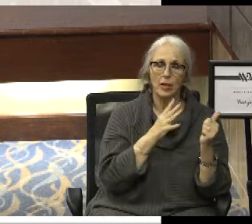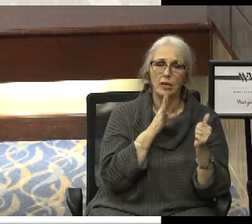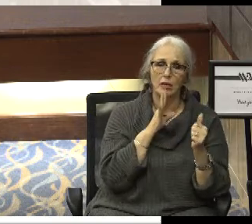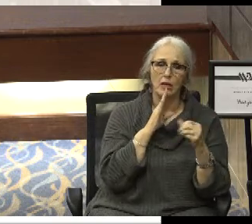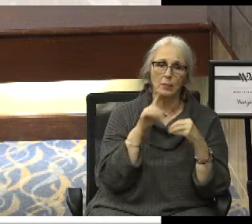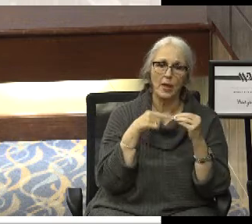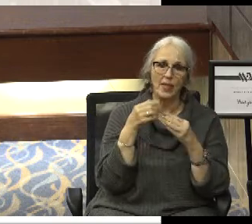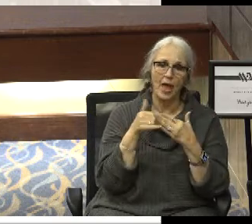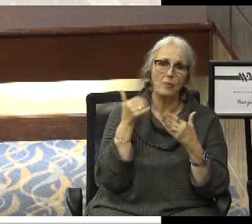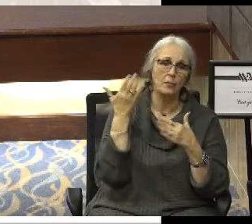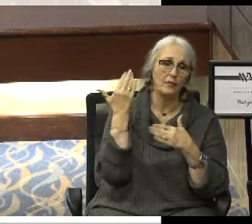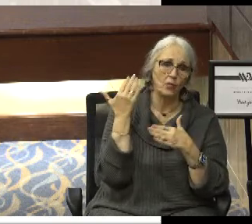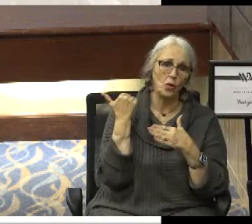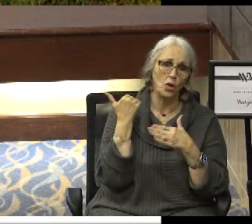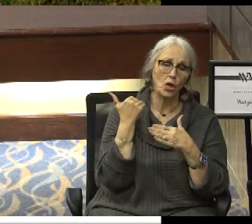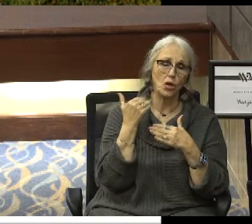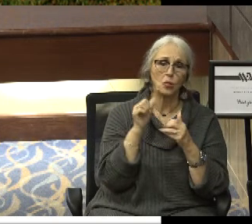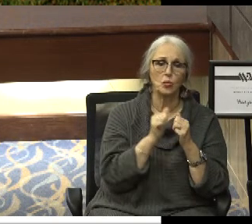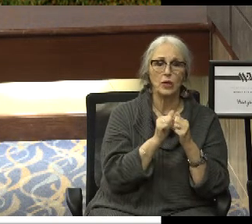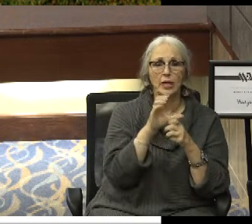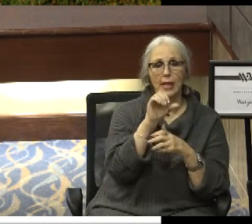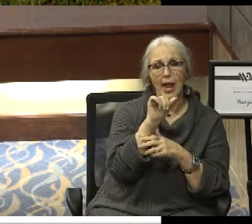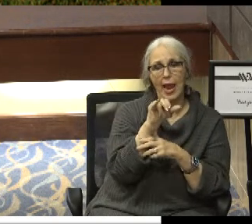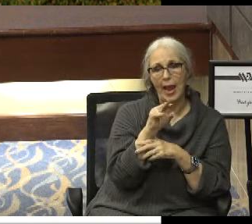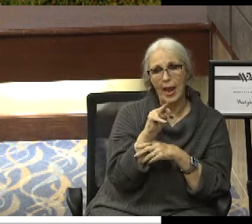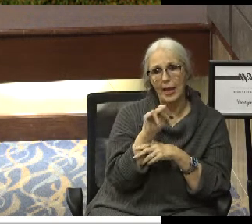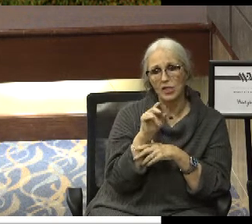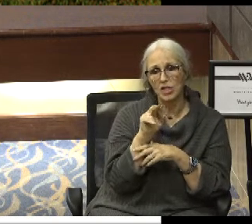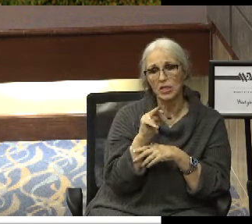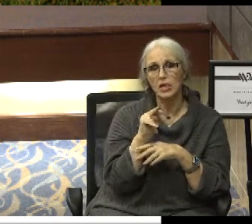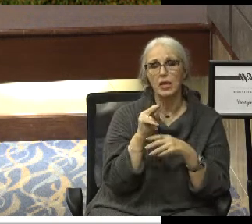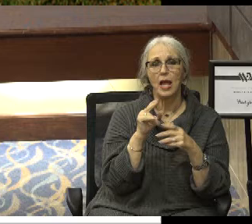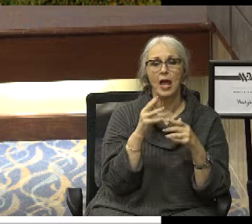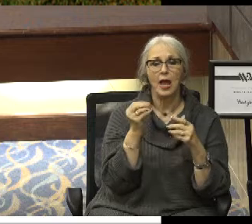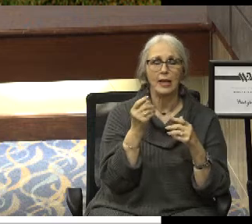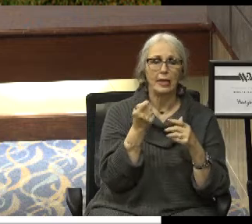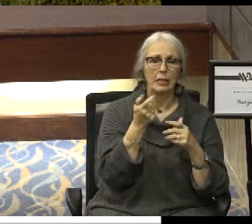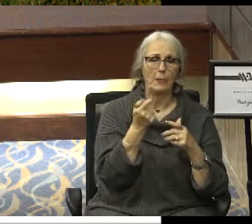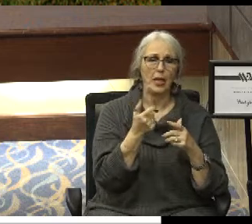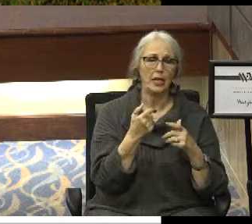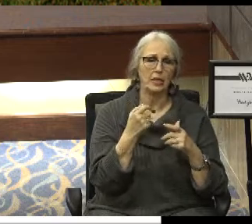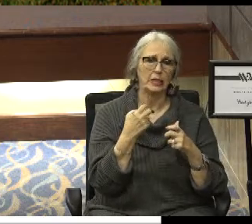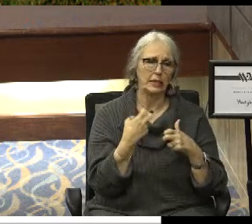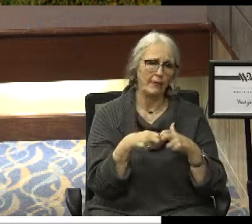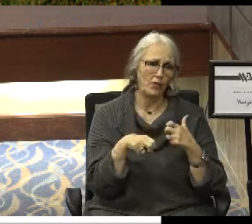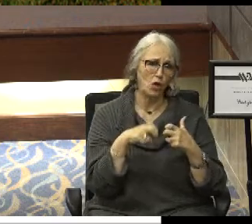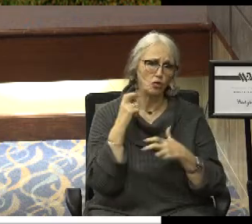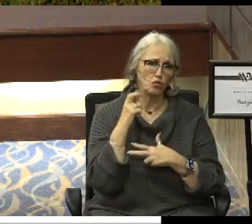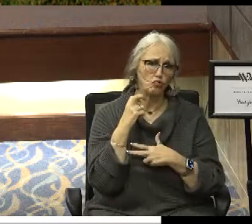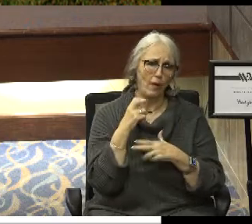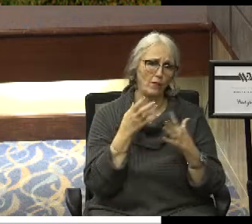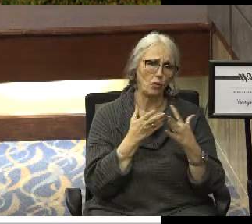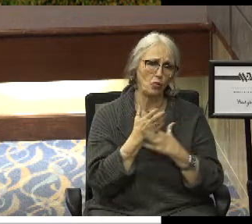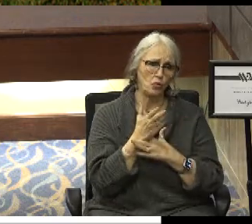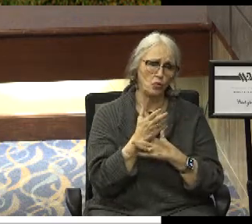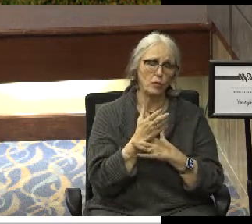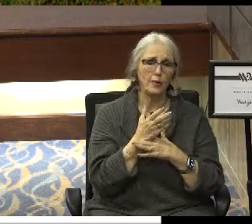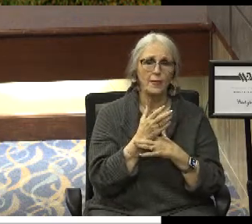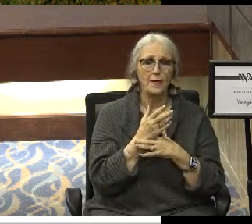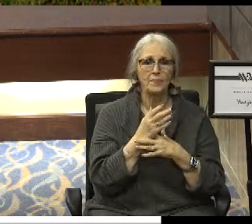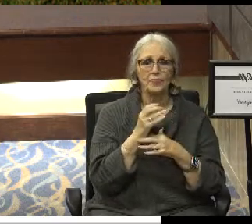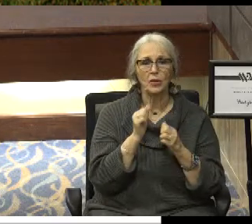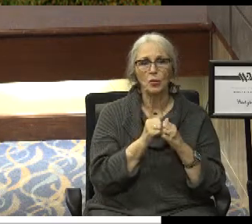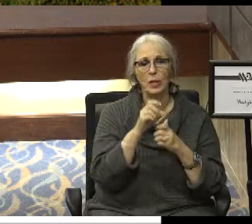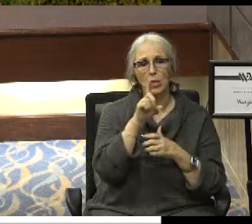about the canyon and making the on-site a little bit difficult to travel through. Well, this is that main spine of